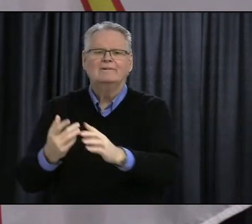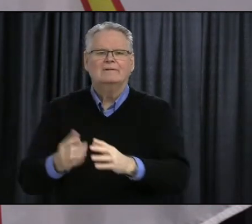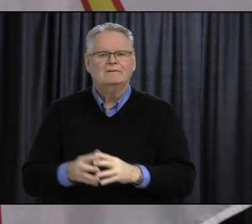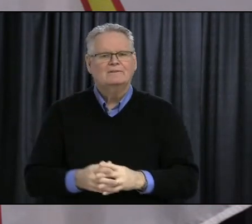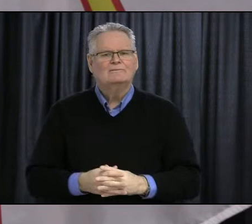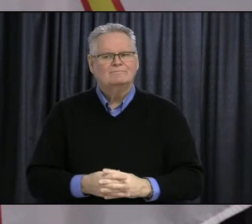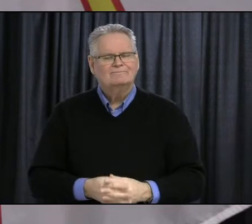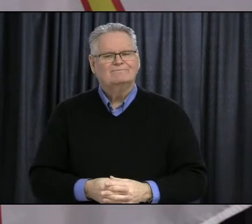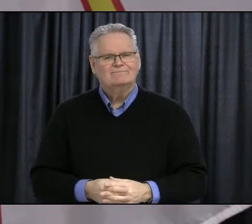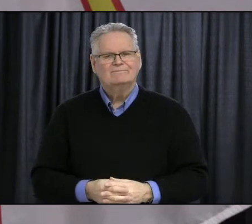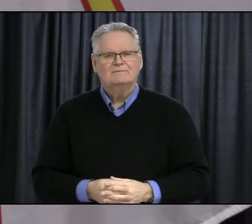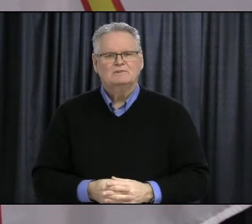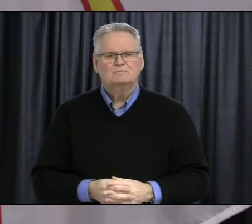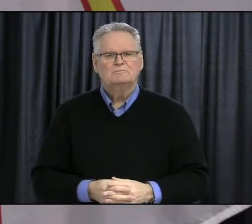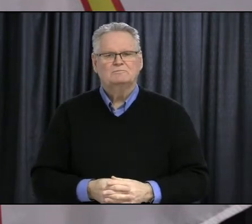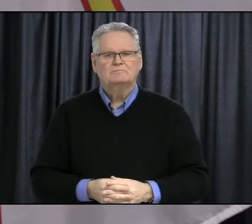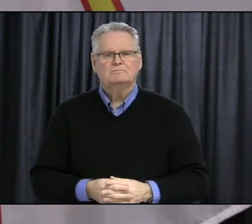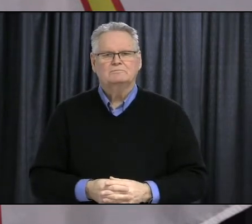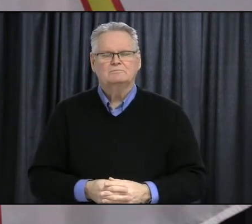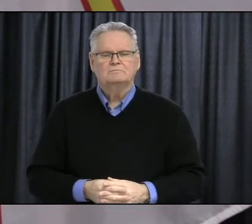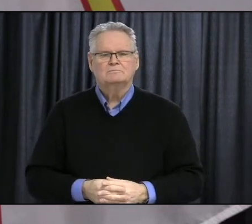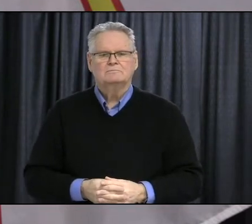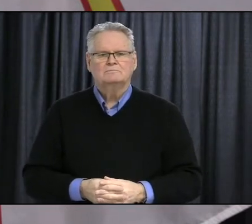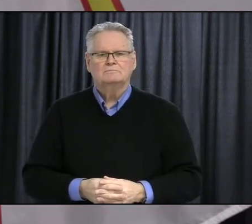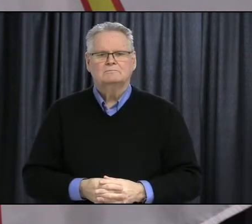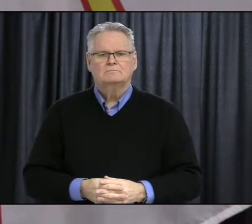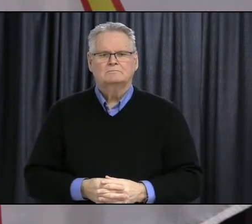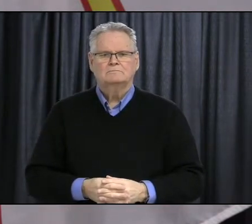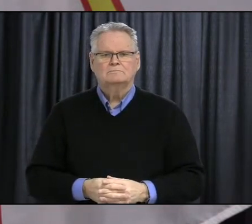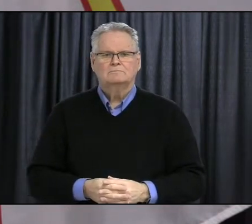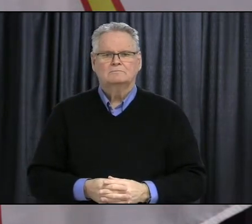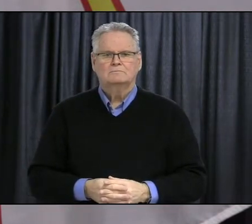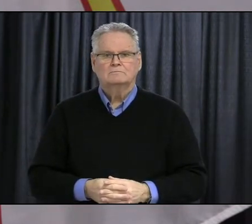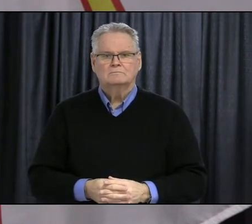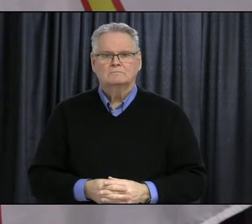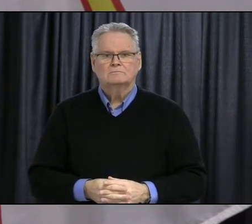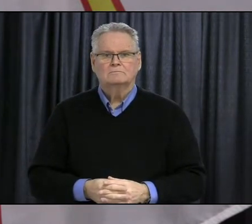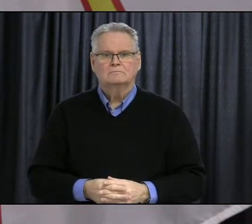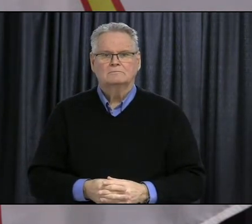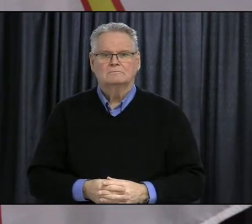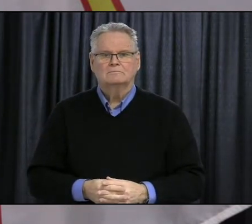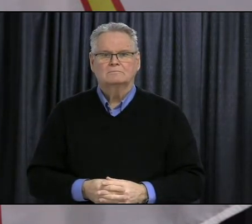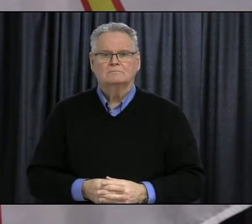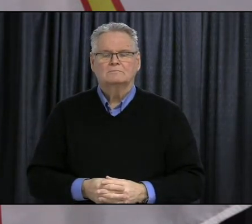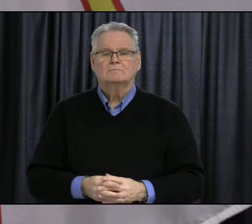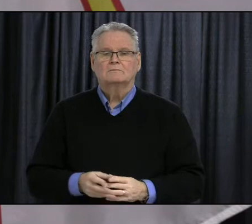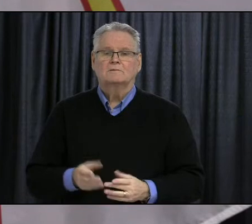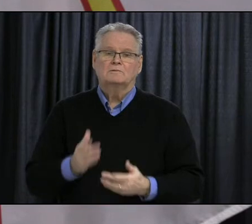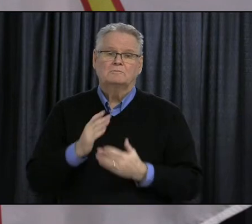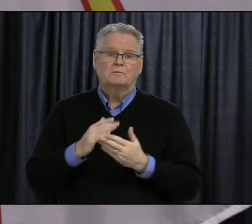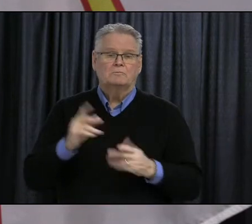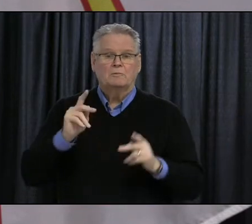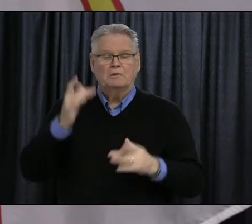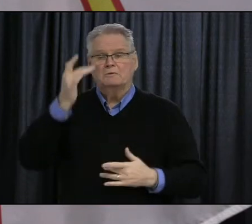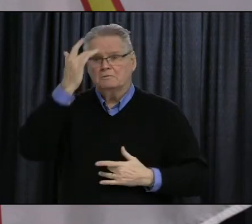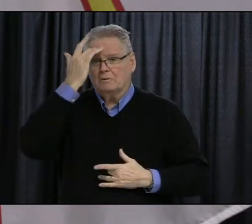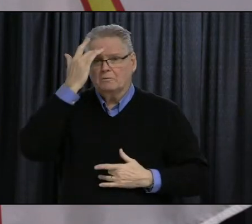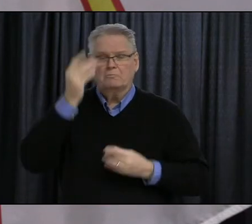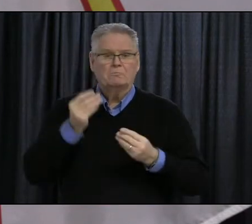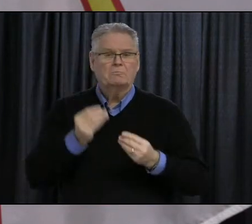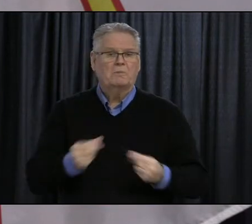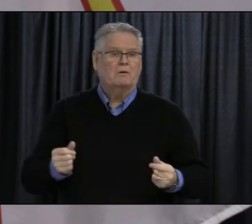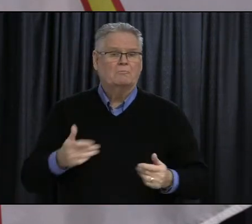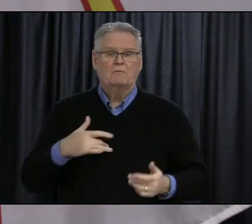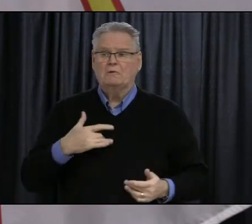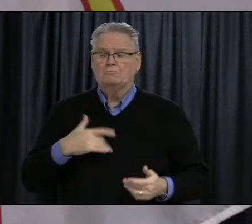became positive in that situation, if their symptoms resolved, we would treat in the same way as we would a confirmed case.